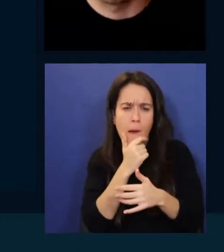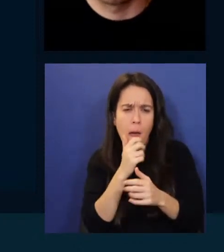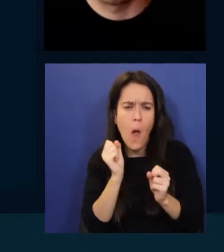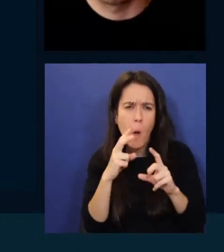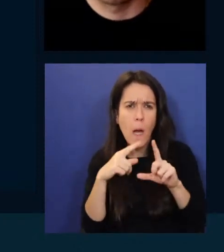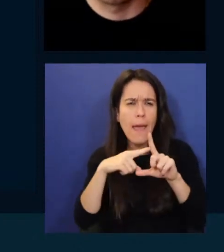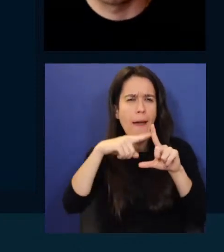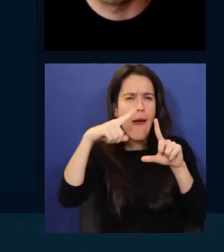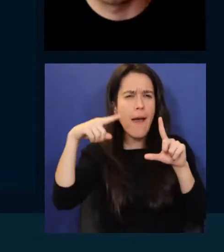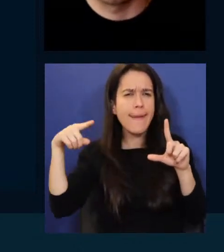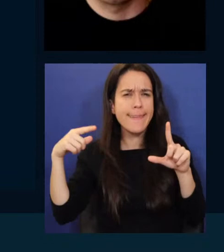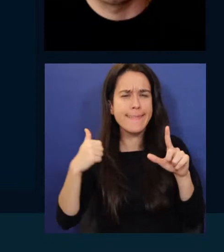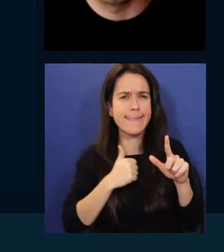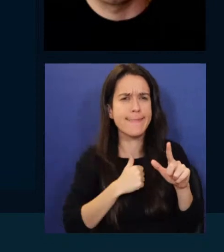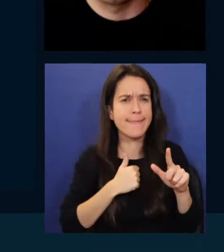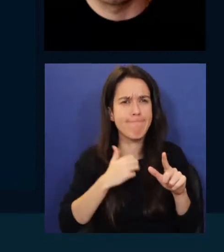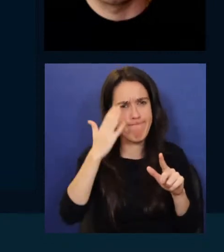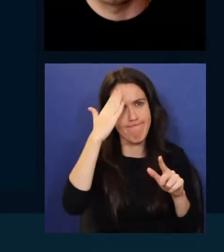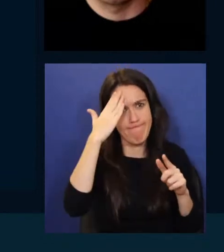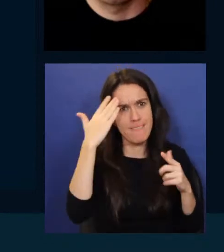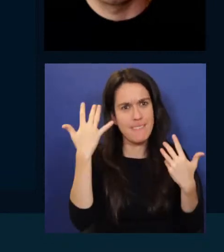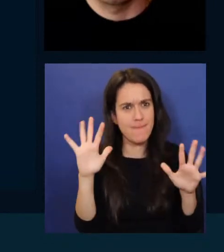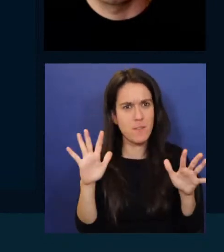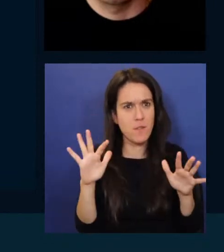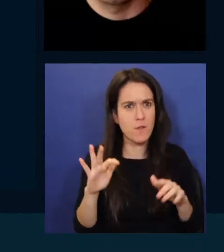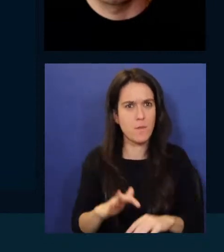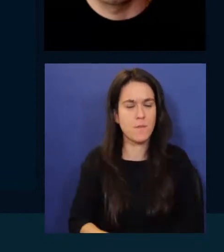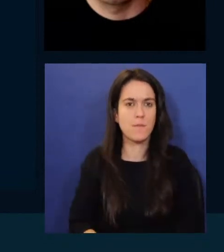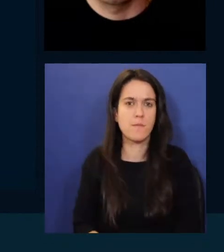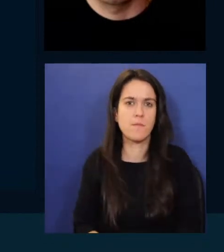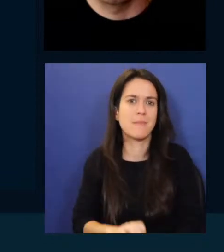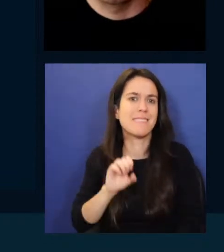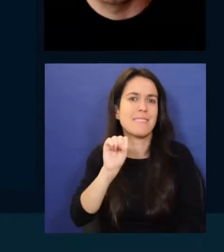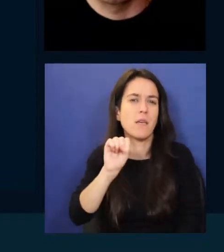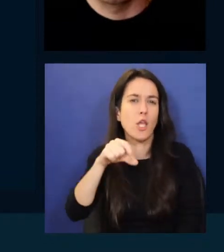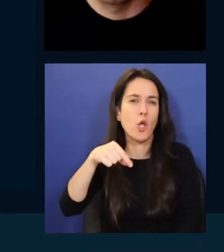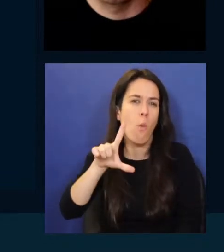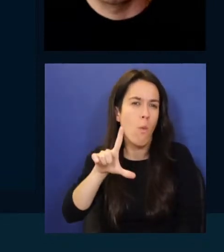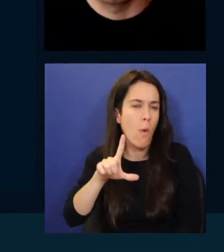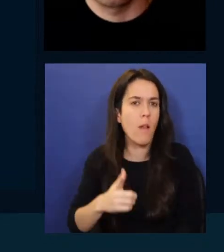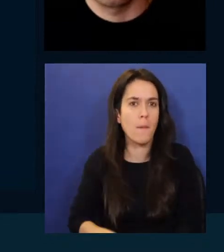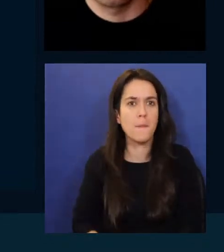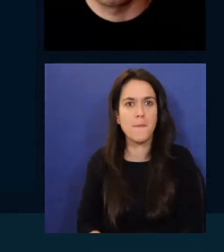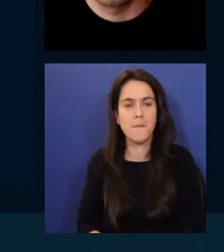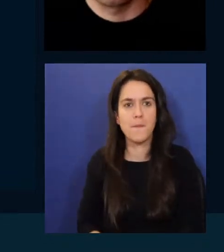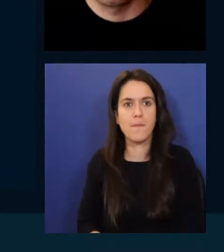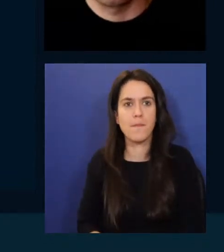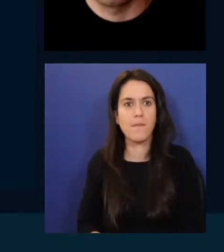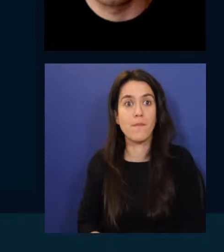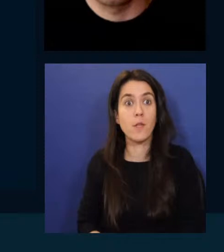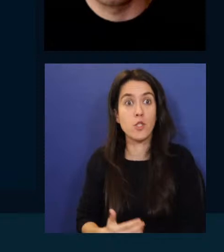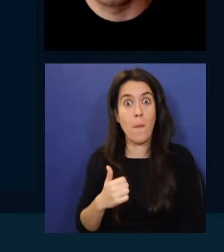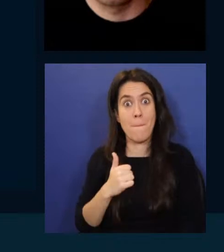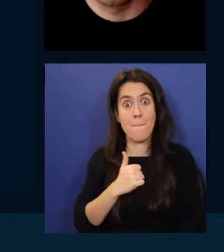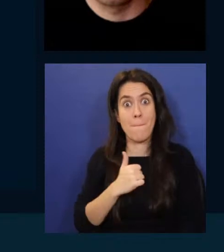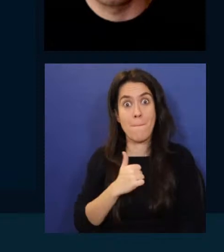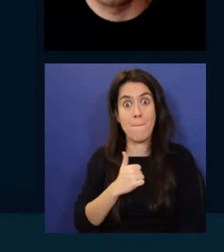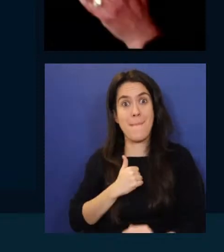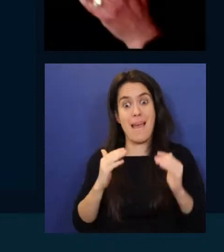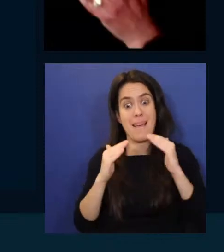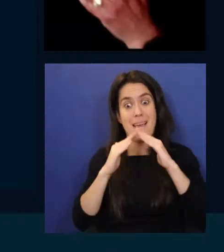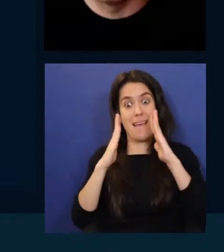engine such as SQL On Demand or Spark. They can combine their in-house data, Contoso